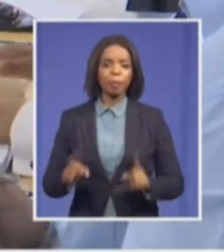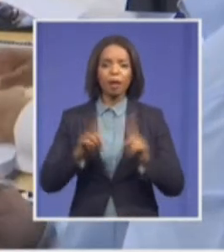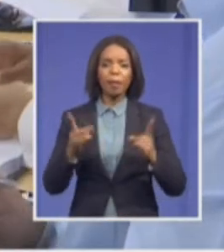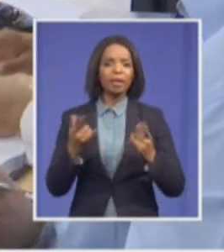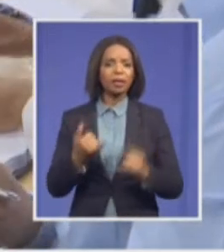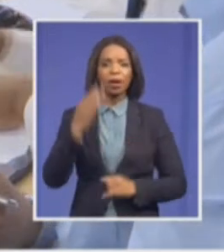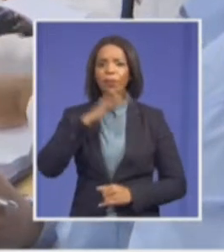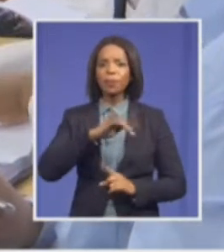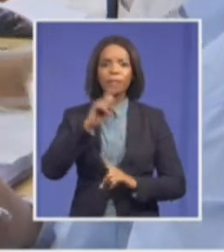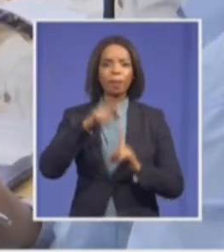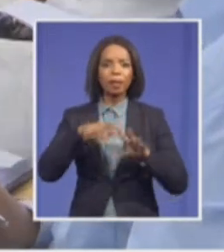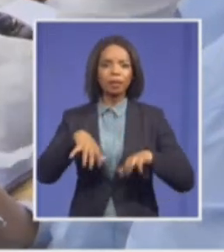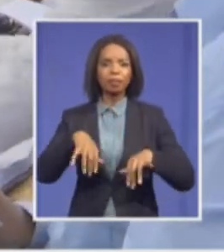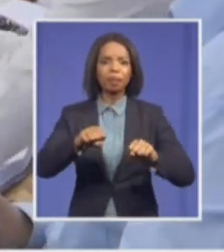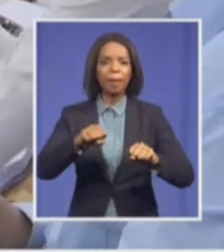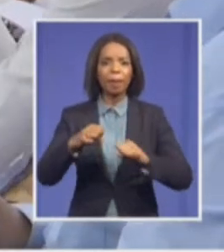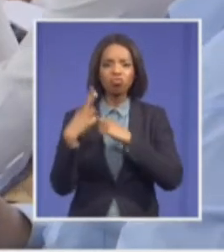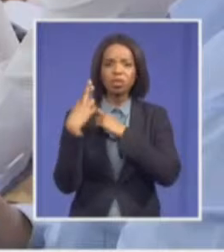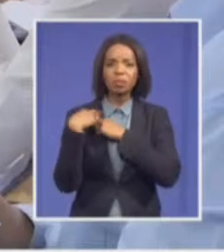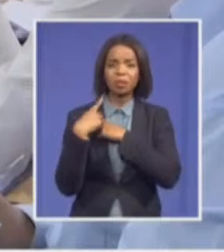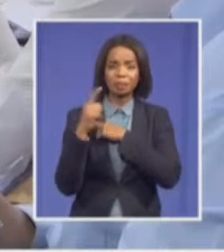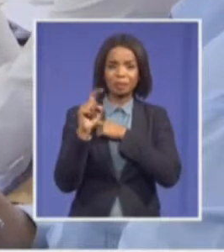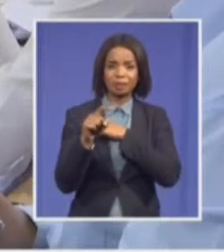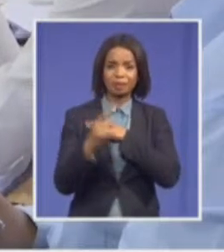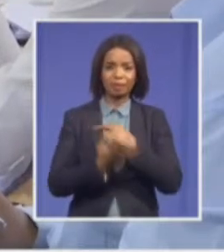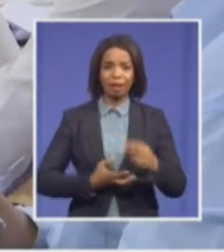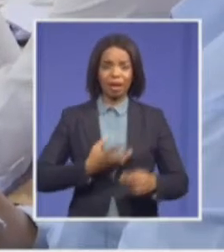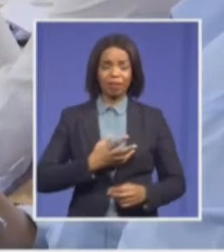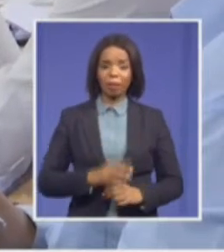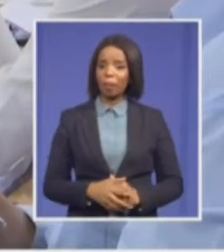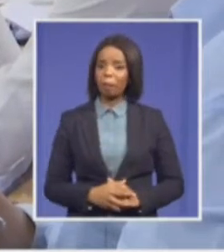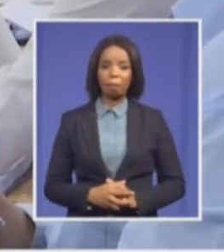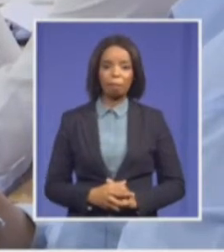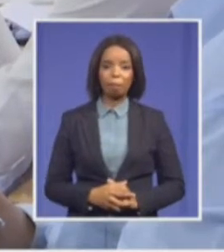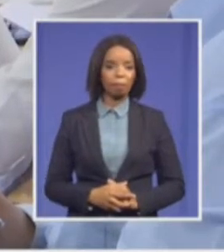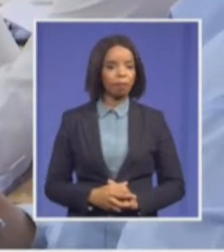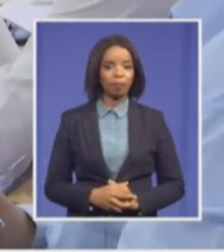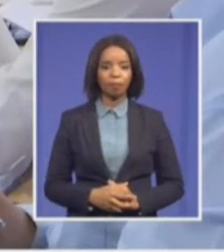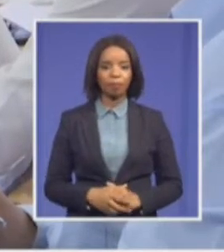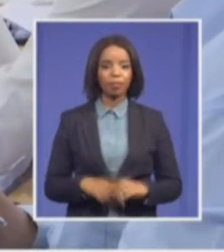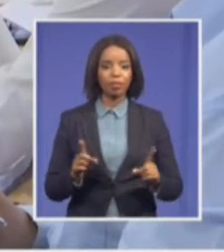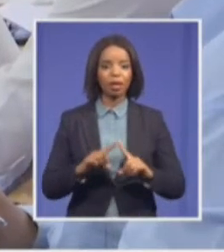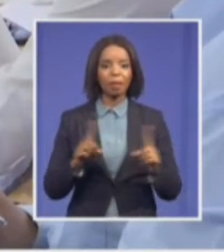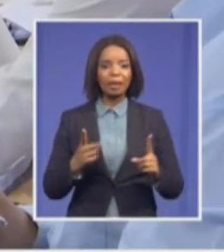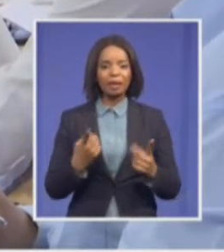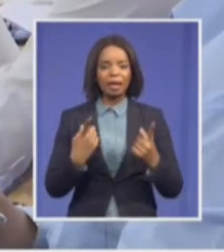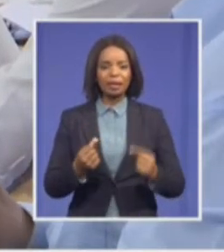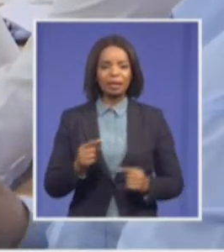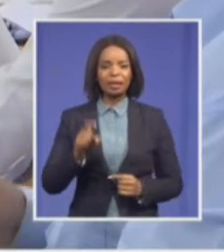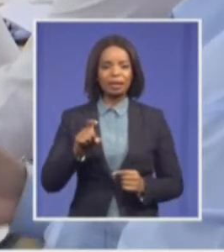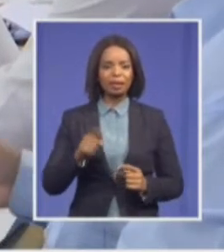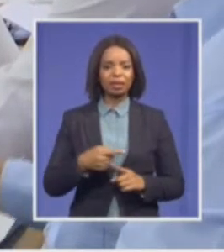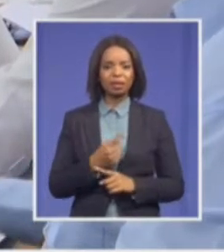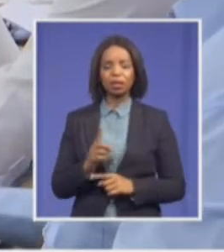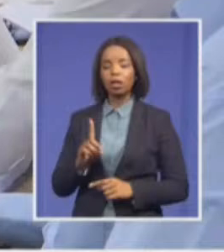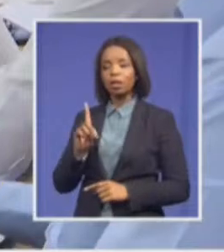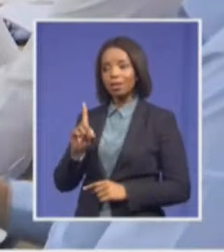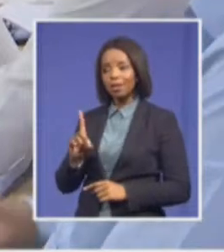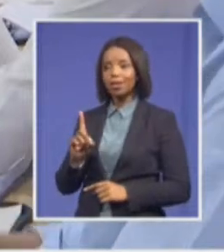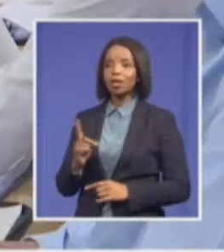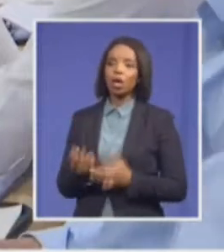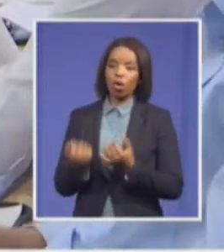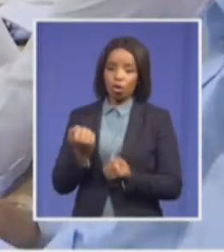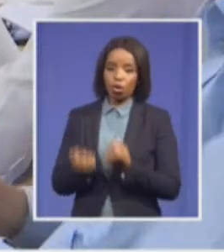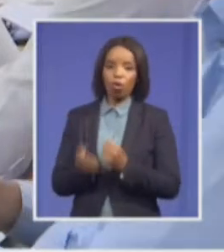it's when they've appointed me, they take the risk when they appoint me. But I mean, court orders must be complied with. But my colleague has